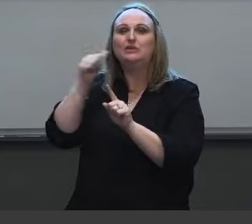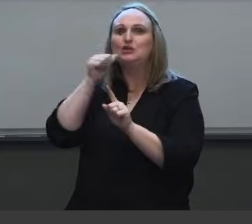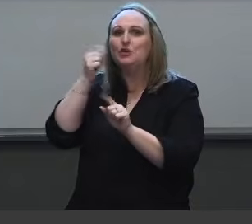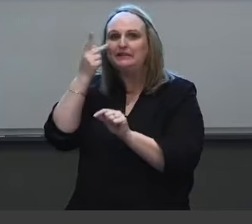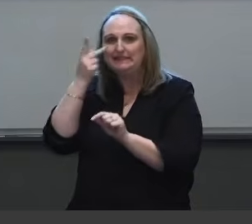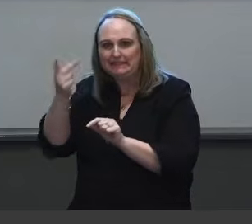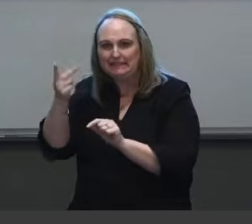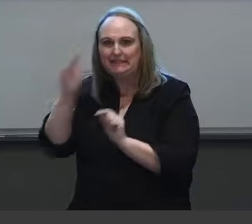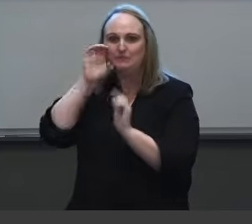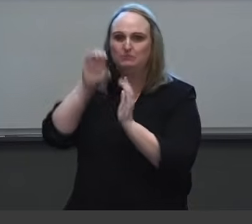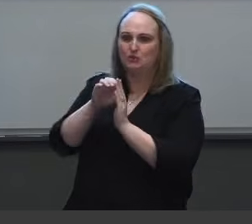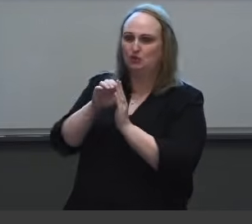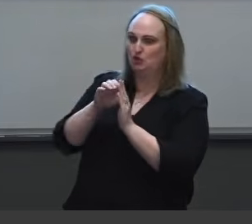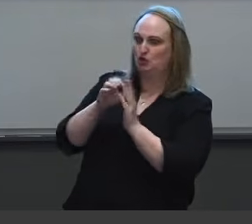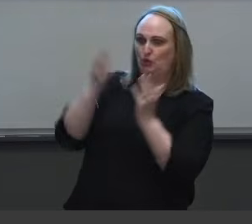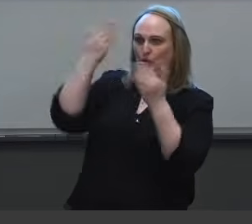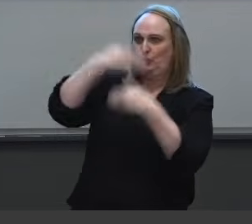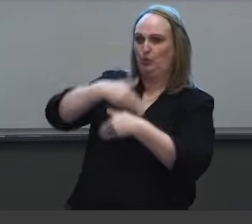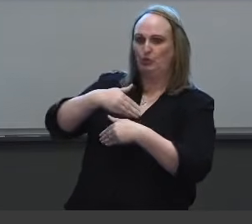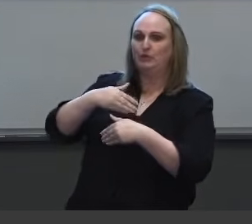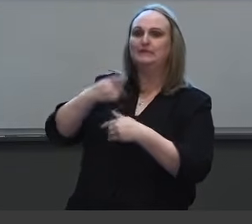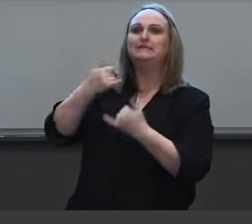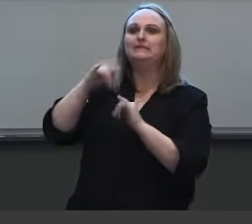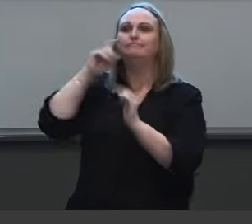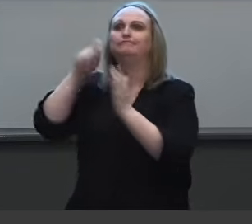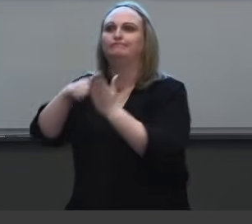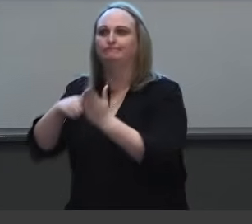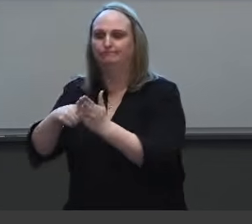how it works, in a very brief